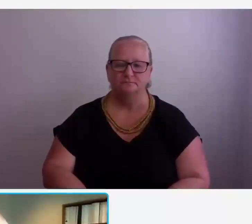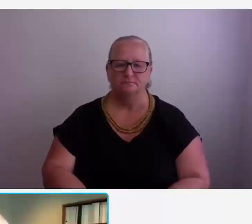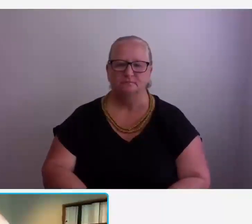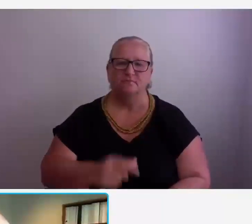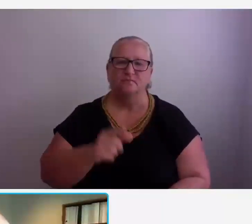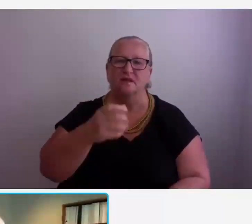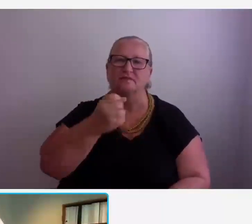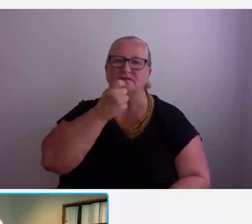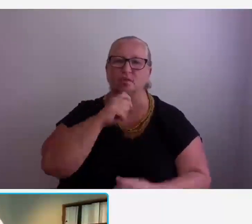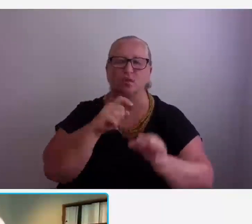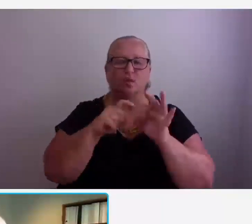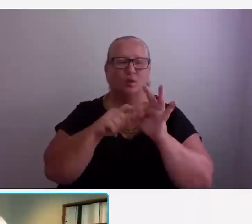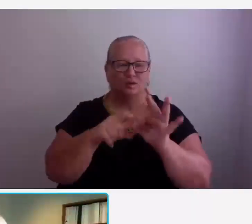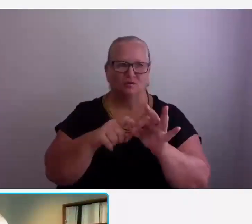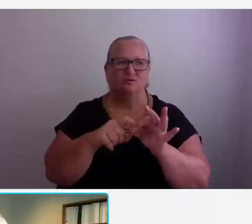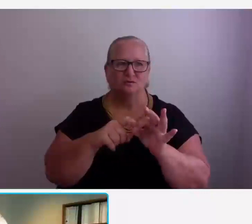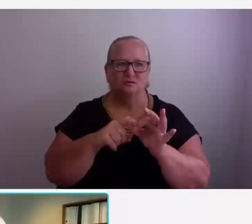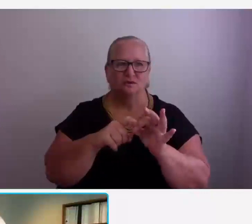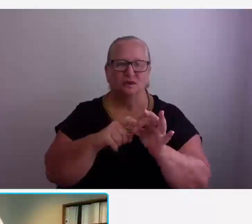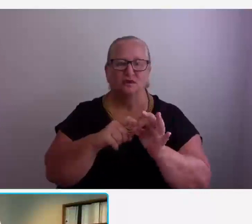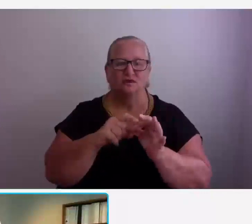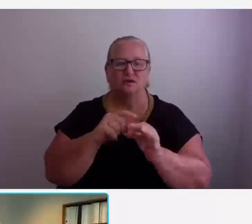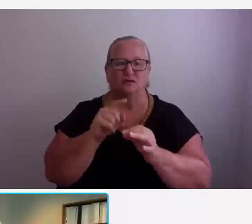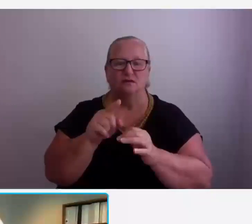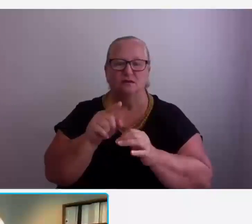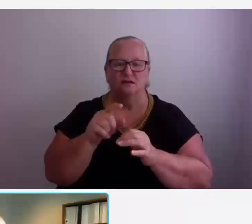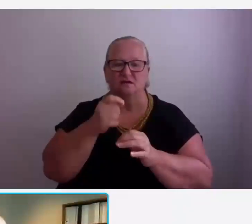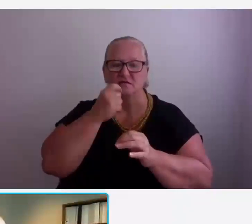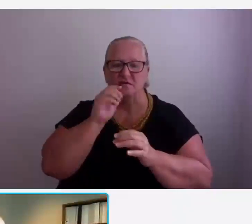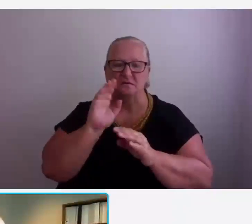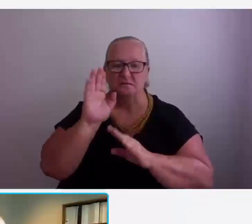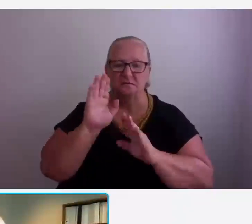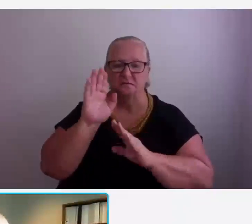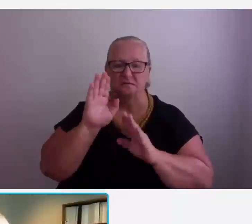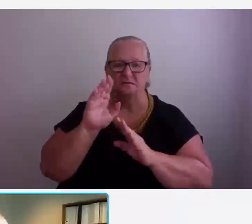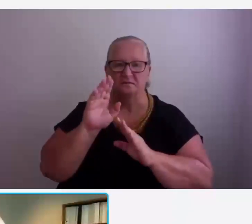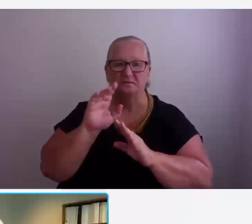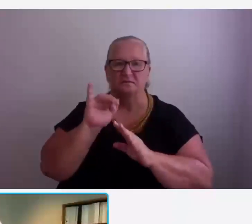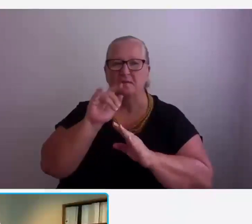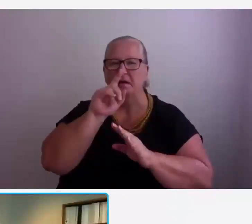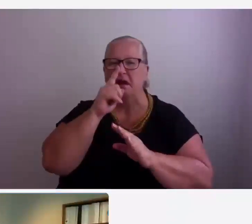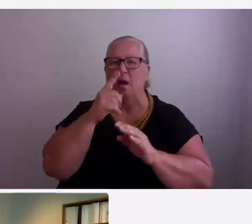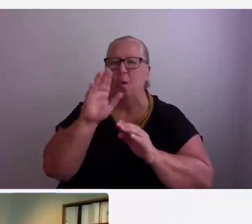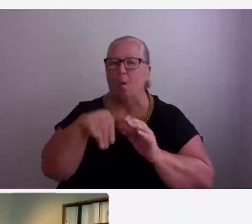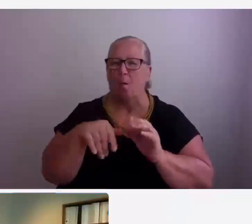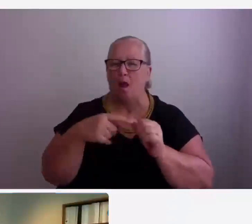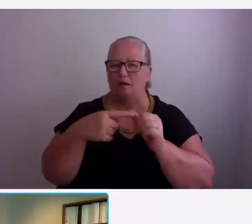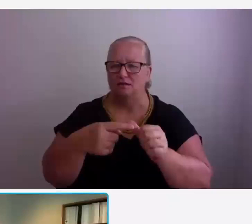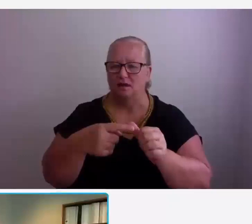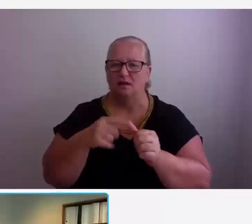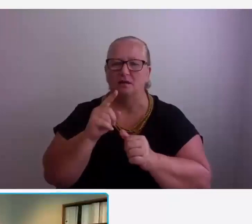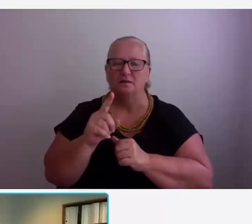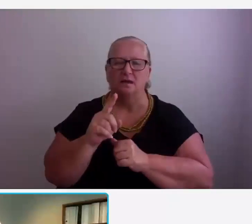couple of questions I'll just pose to Mark that have come off the board. There are quite a lot of questions, so we won't be able to get through all of them now.